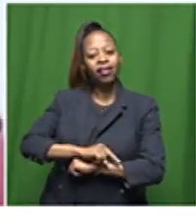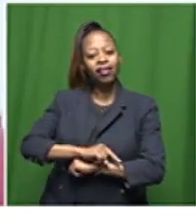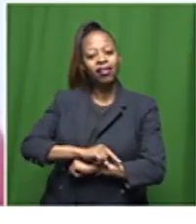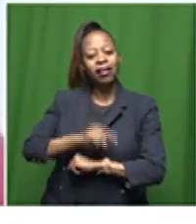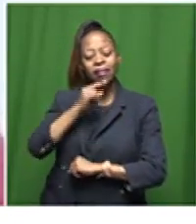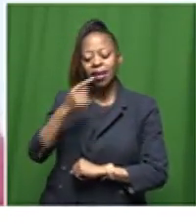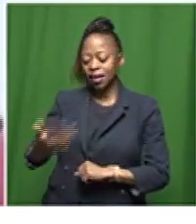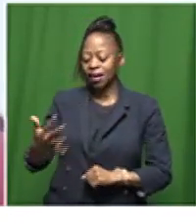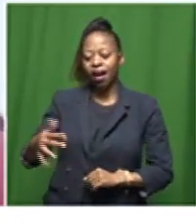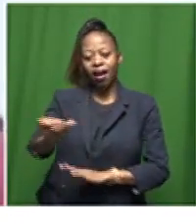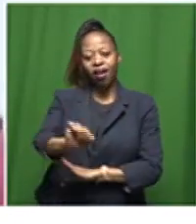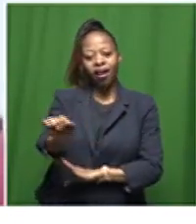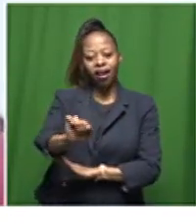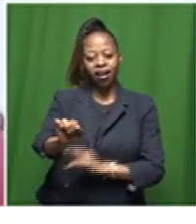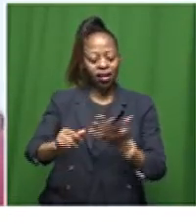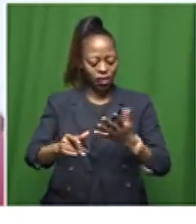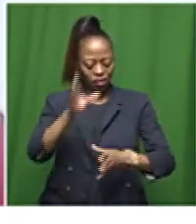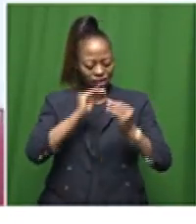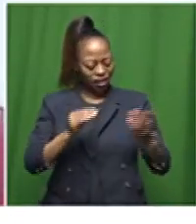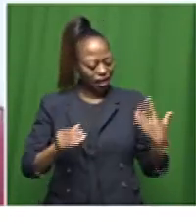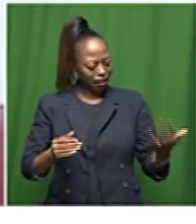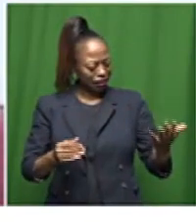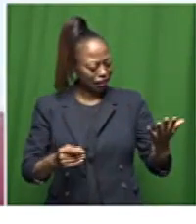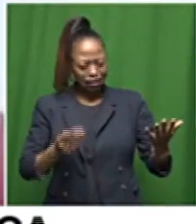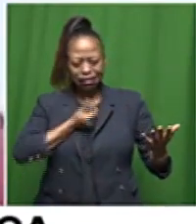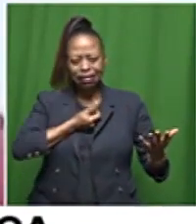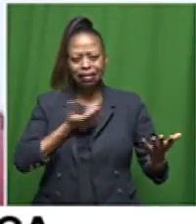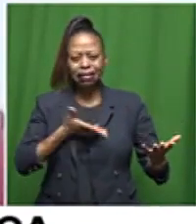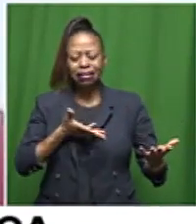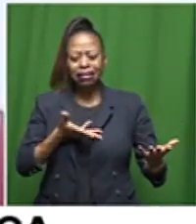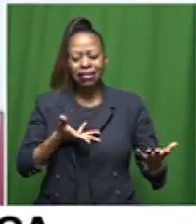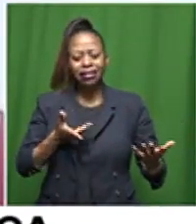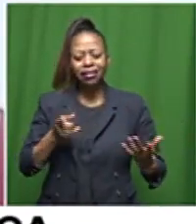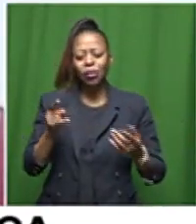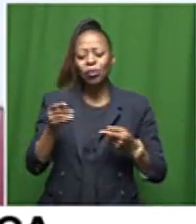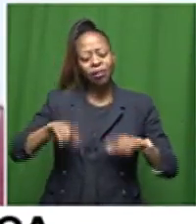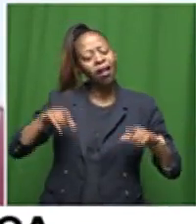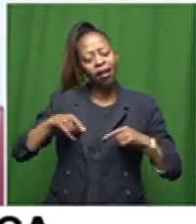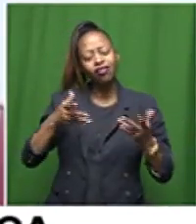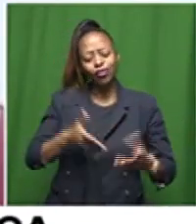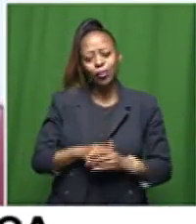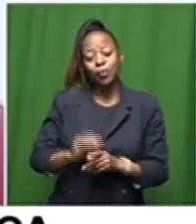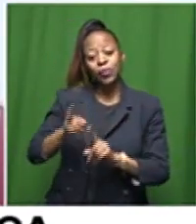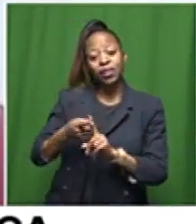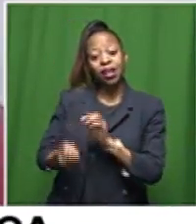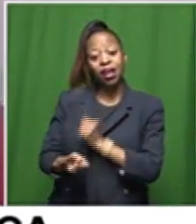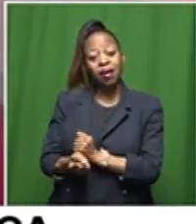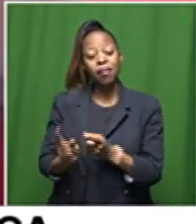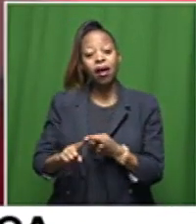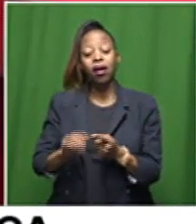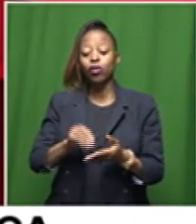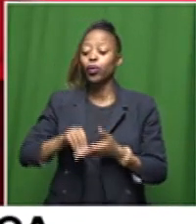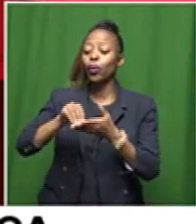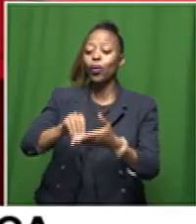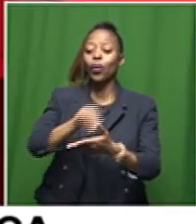I'm using right. So now I must learn to use my left. So, yeah. That's the story of my life. So the accident happens, Mokgethi. You find